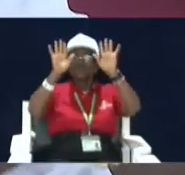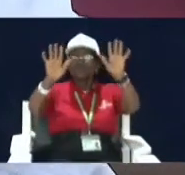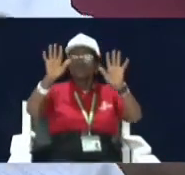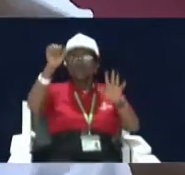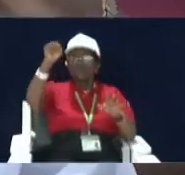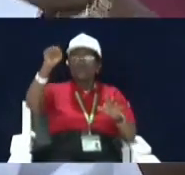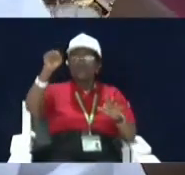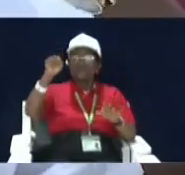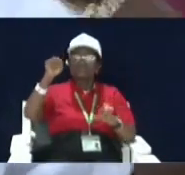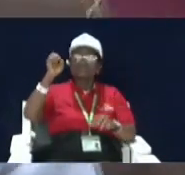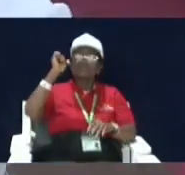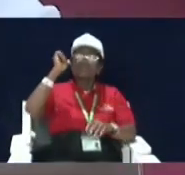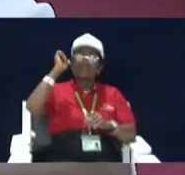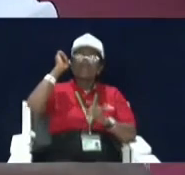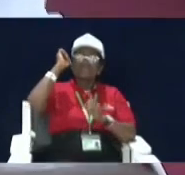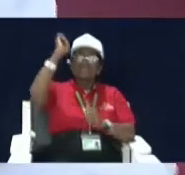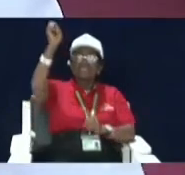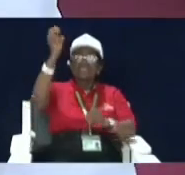He wants to